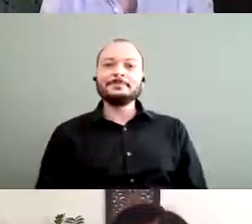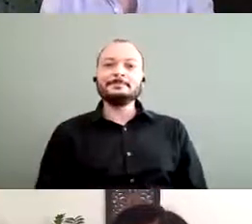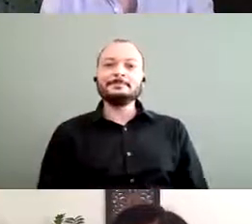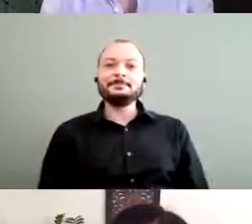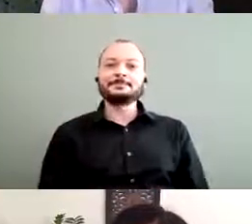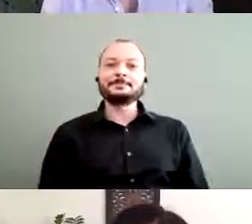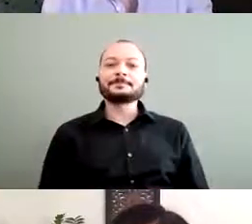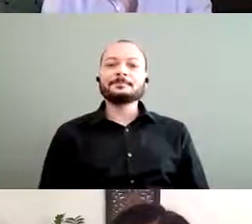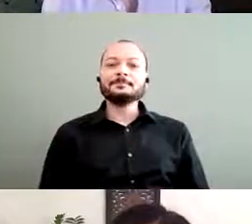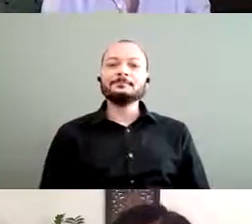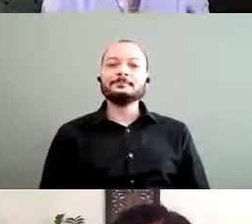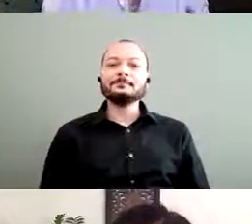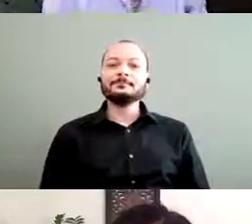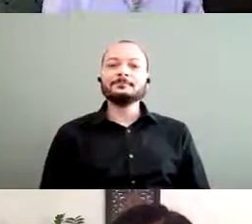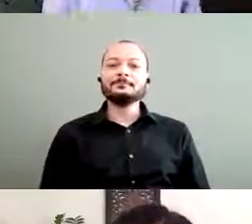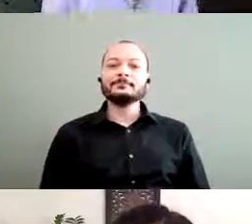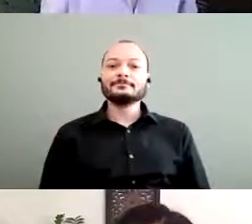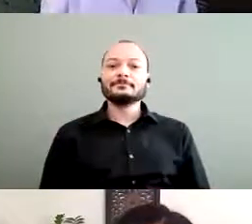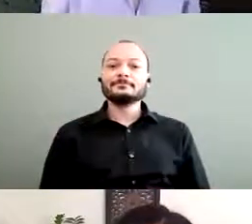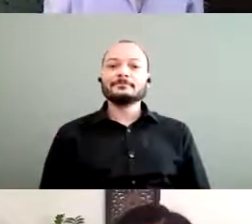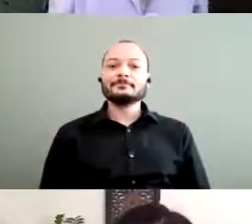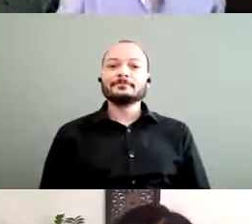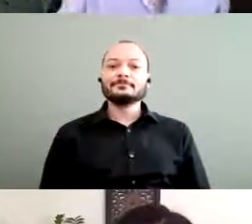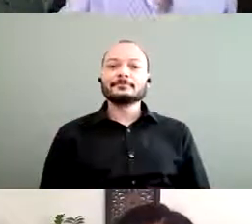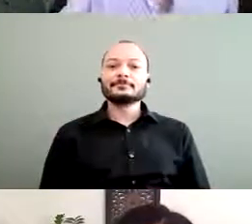Those votes are coming on in.